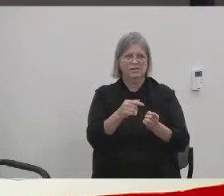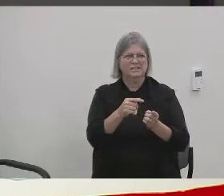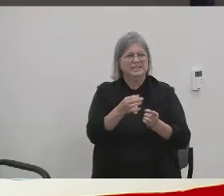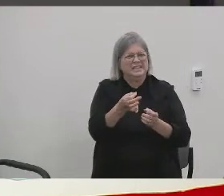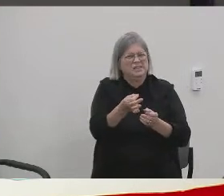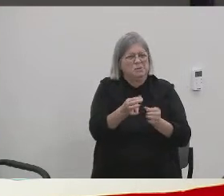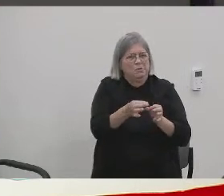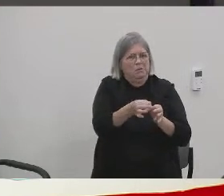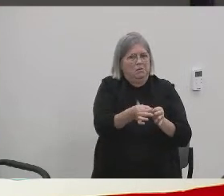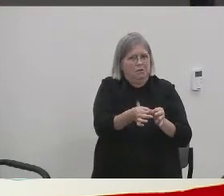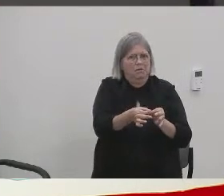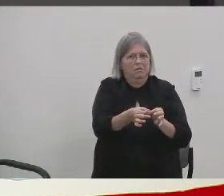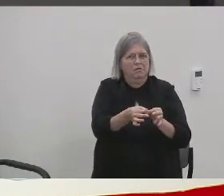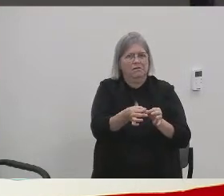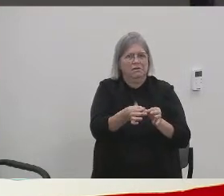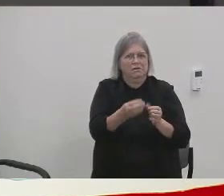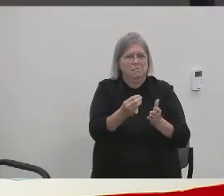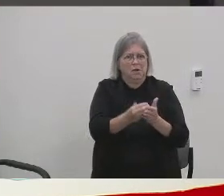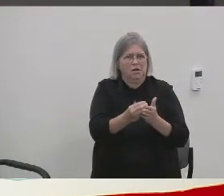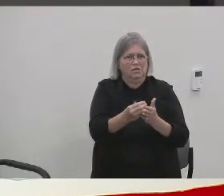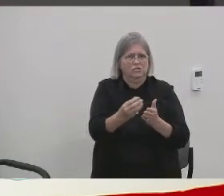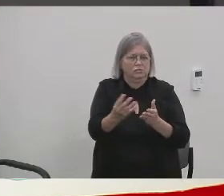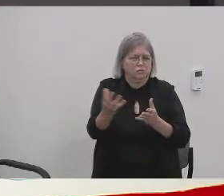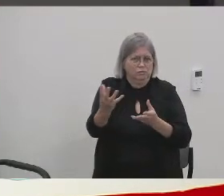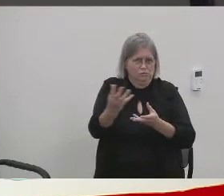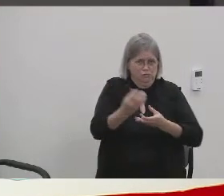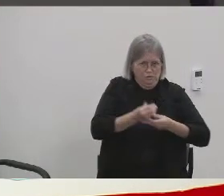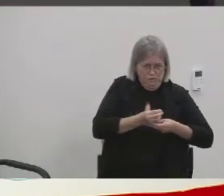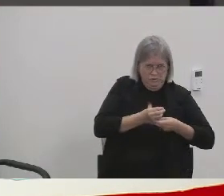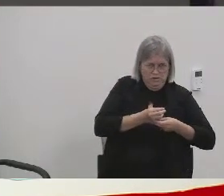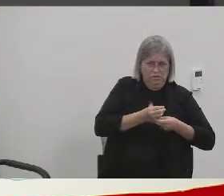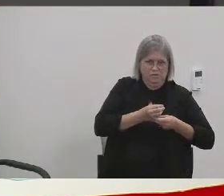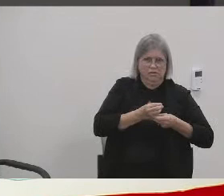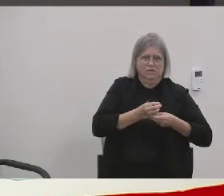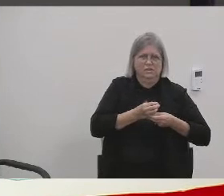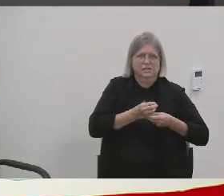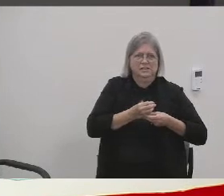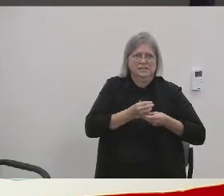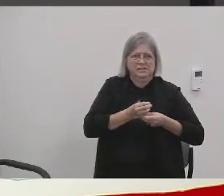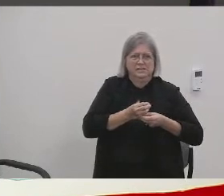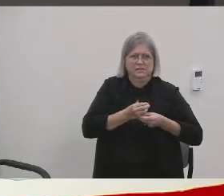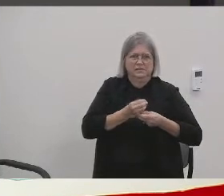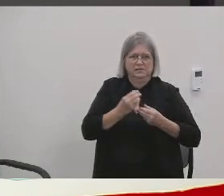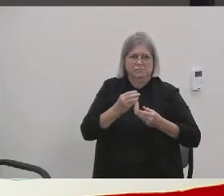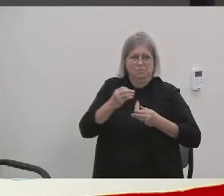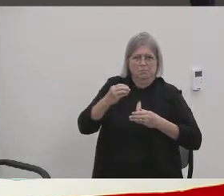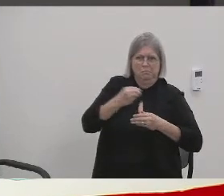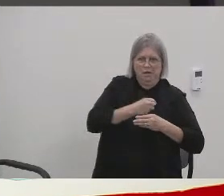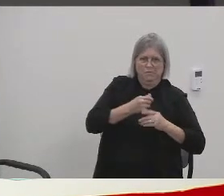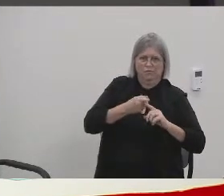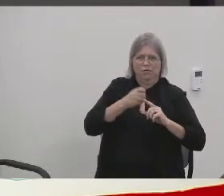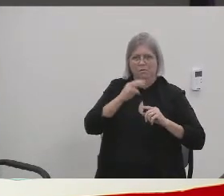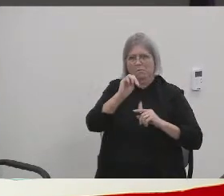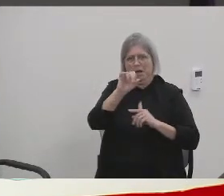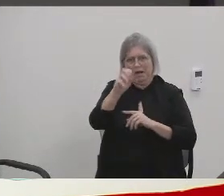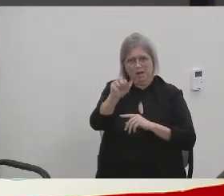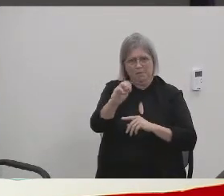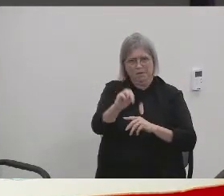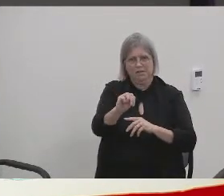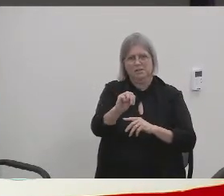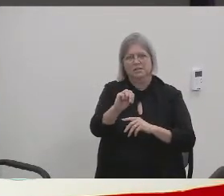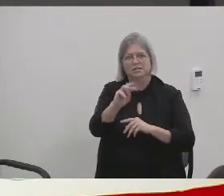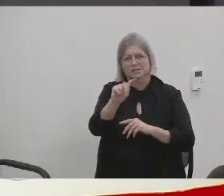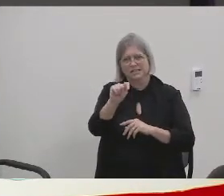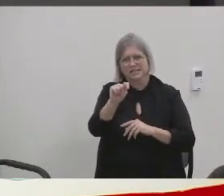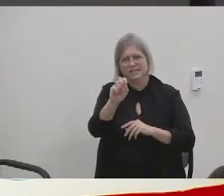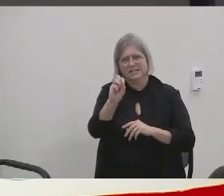delay in some of the money received. We did receive, this is typically when we receive the TIF payments from both Miami Township and Union Township.